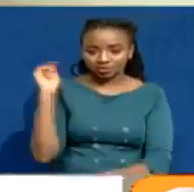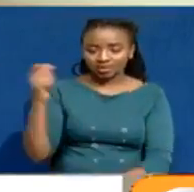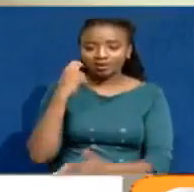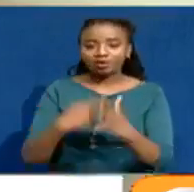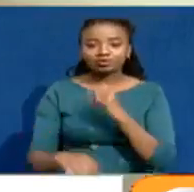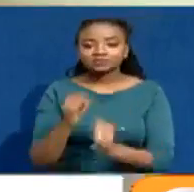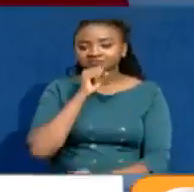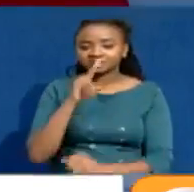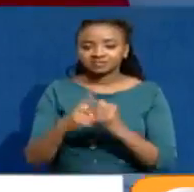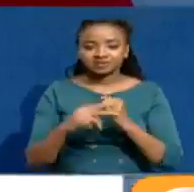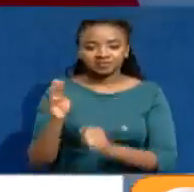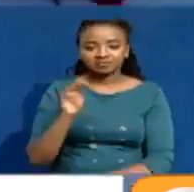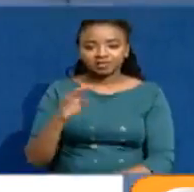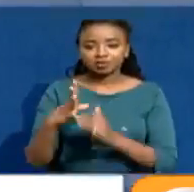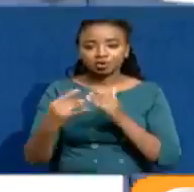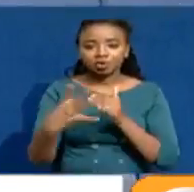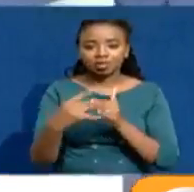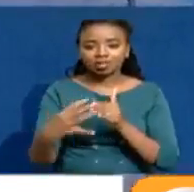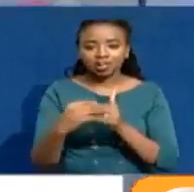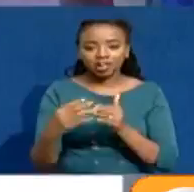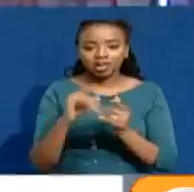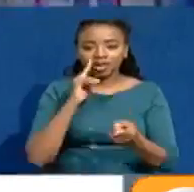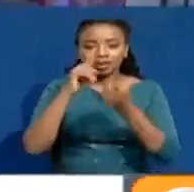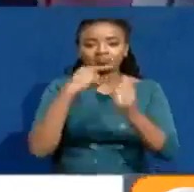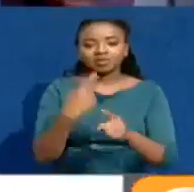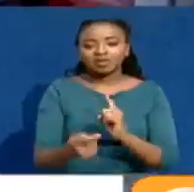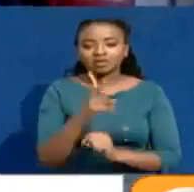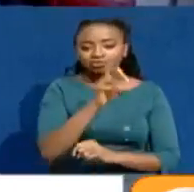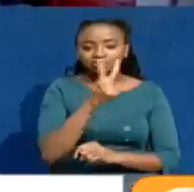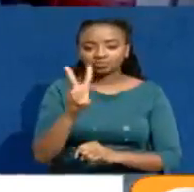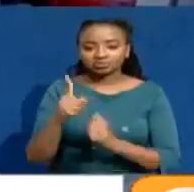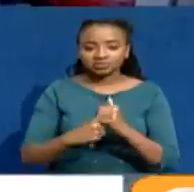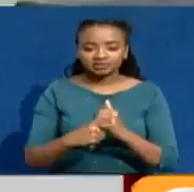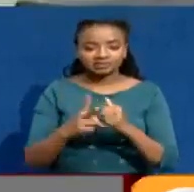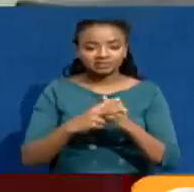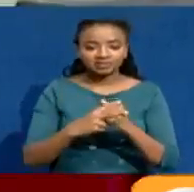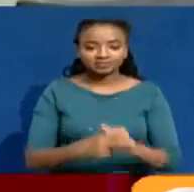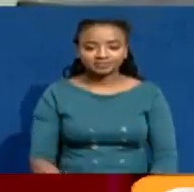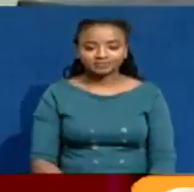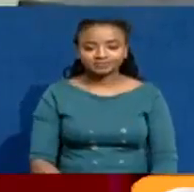cost of $57 million US dollars up to the year 2027.